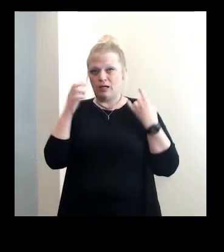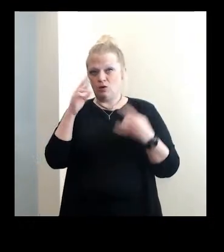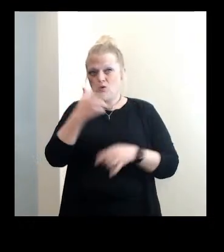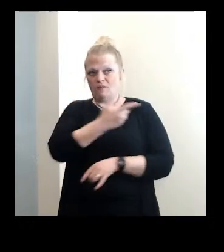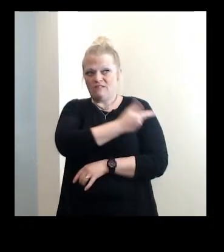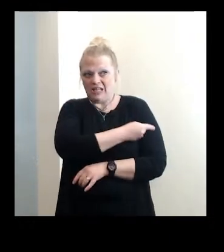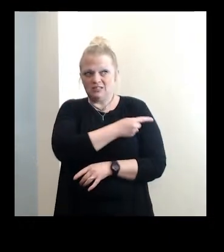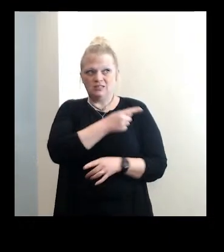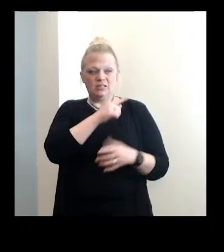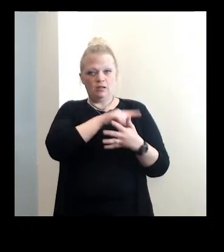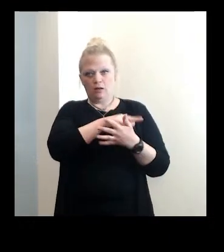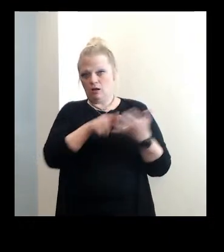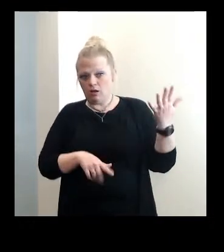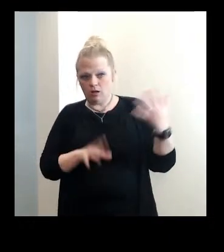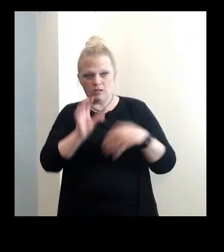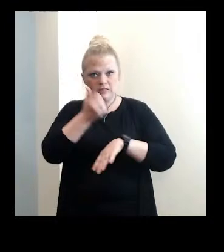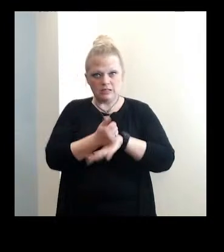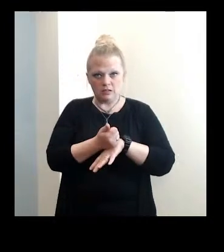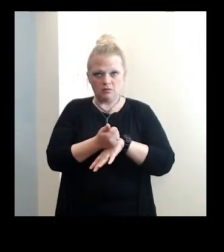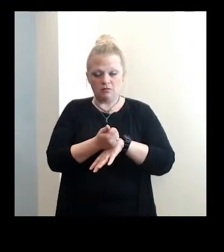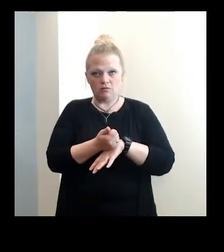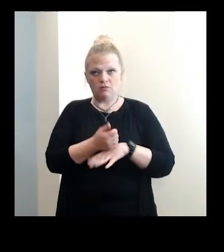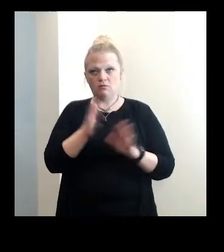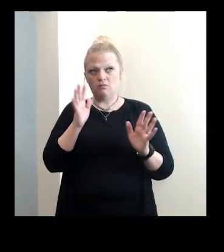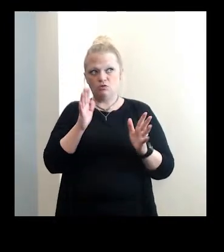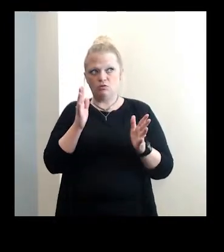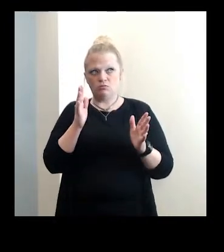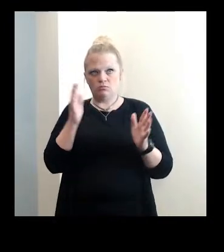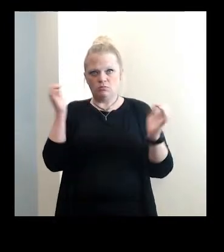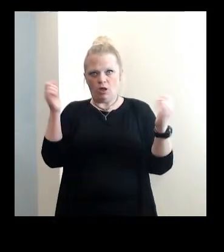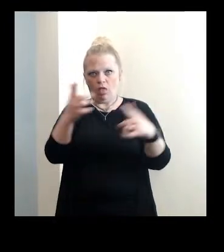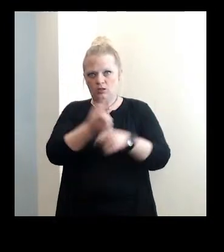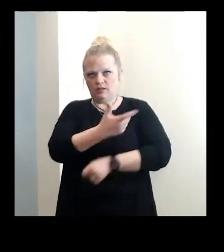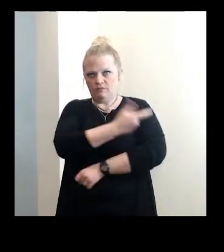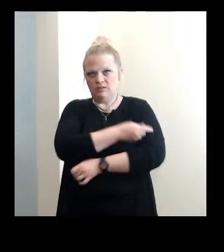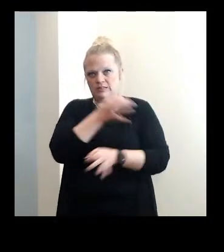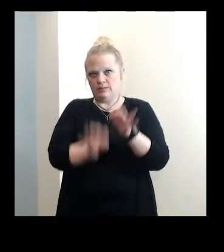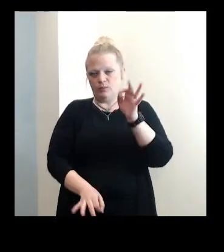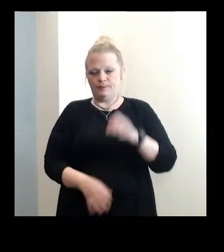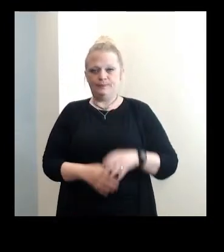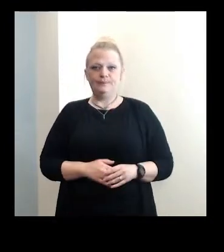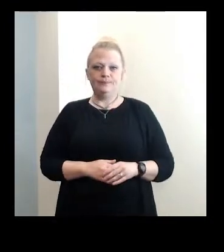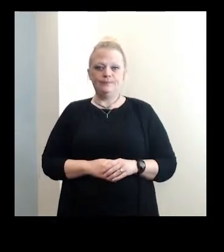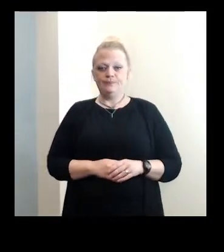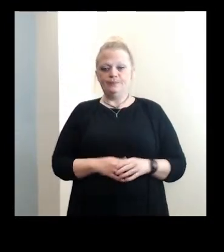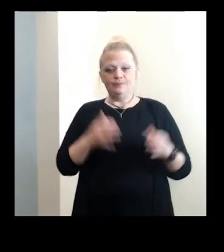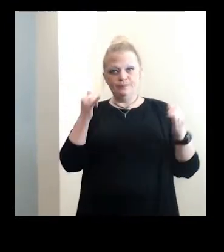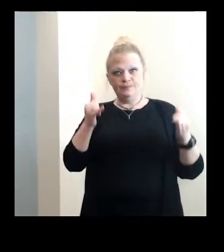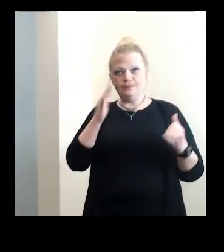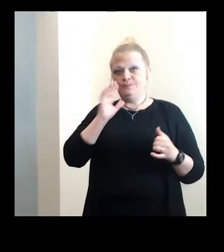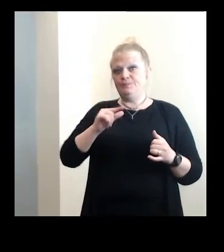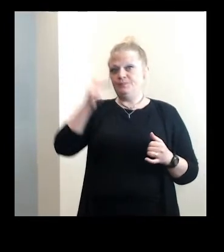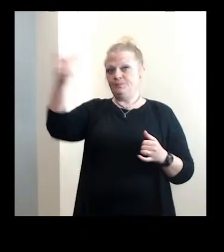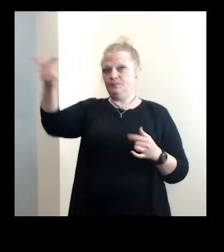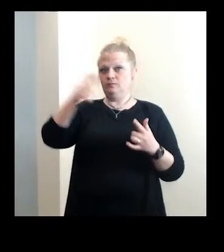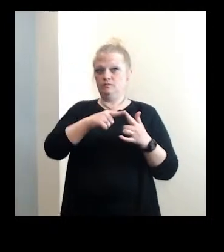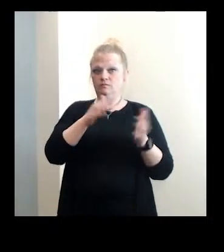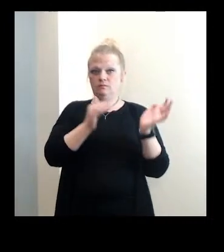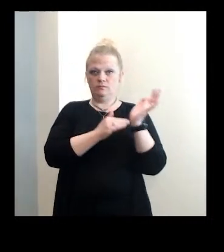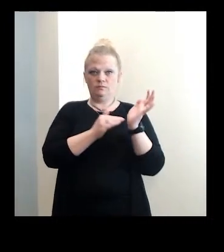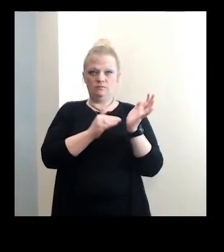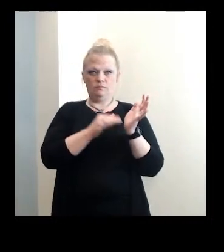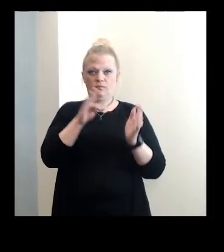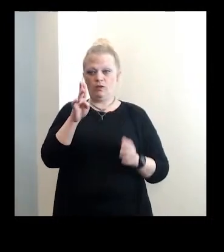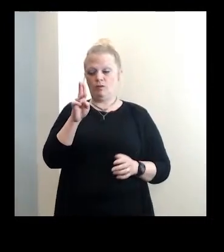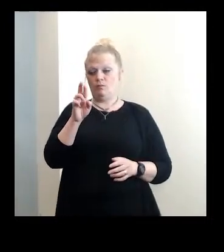vaccinated and all these different kinds of settings is to just get everyone vaccinated. Simple as that. So with that, I'll turn it over to